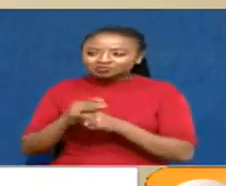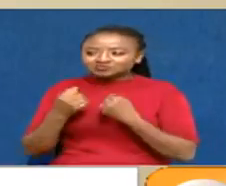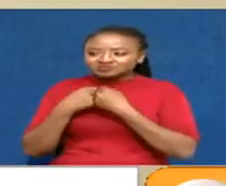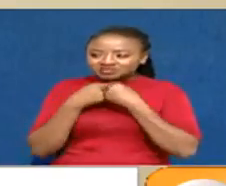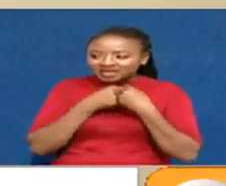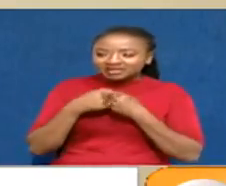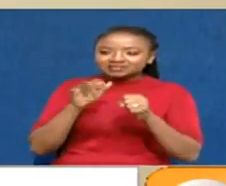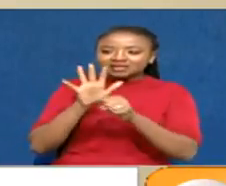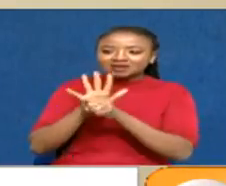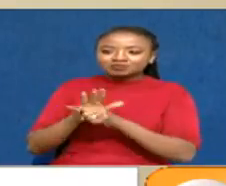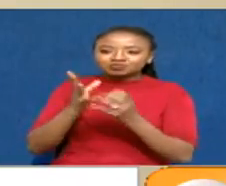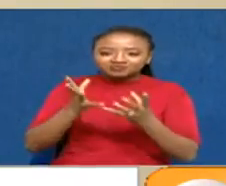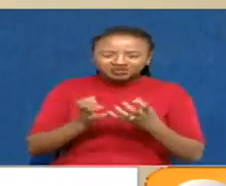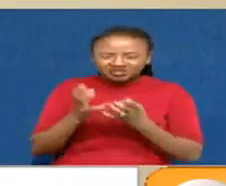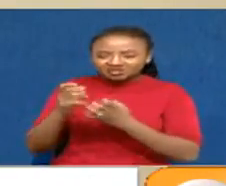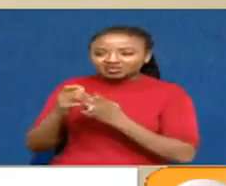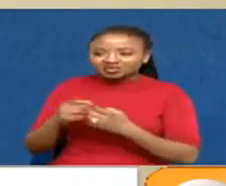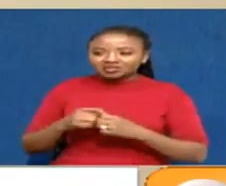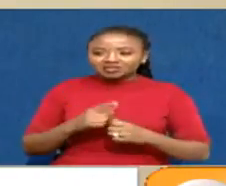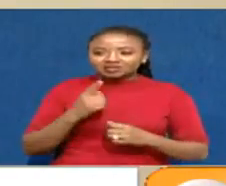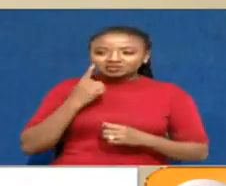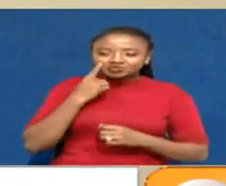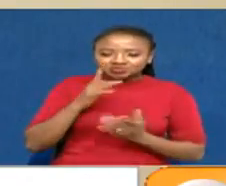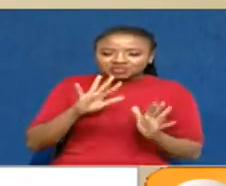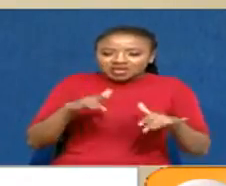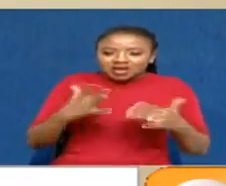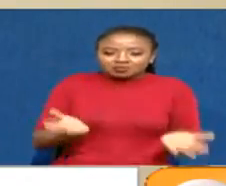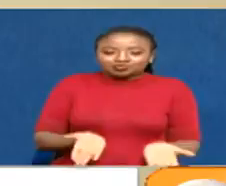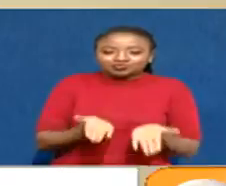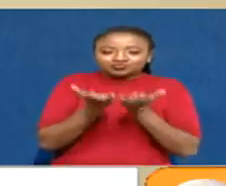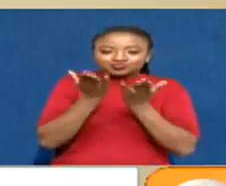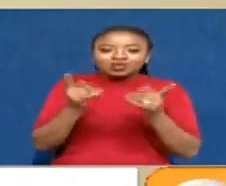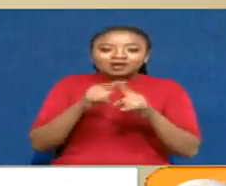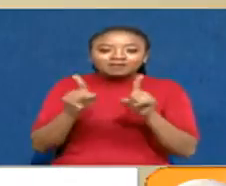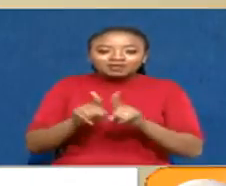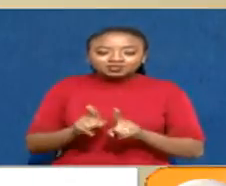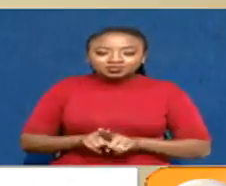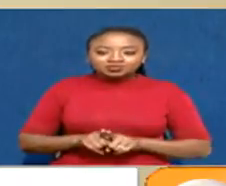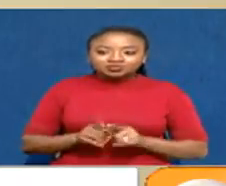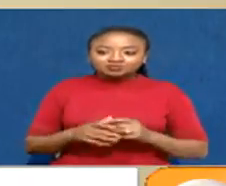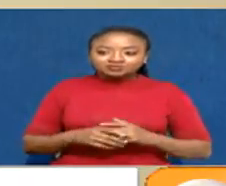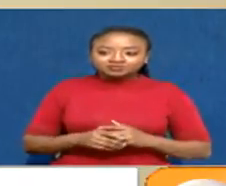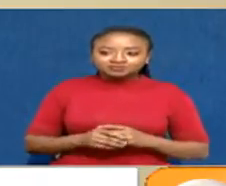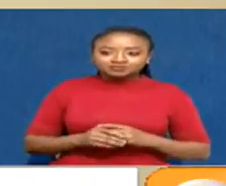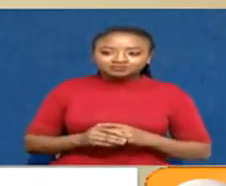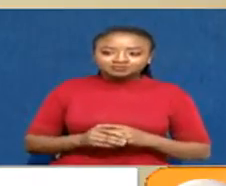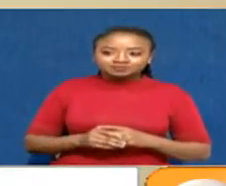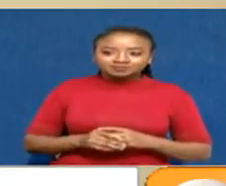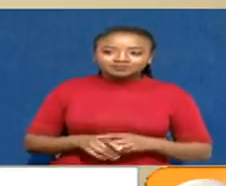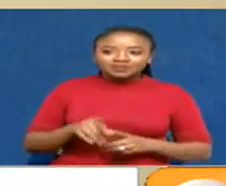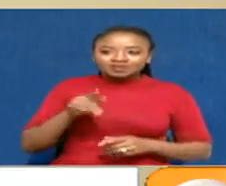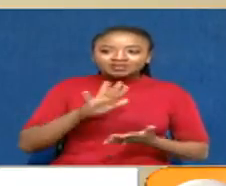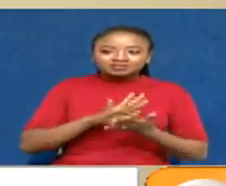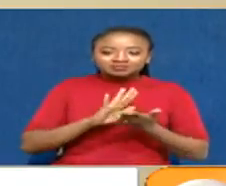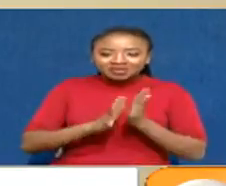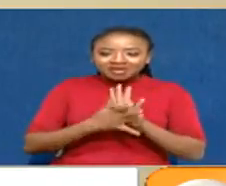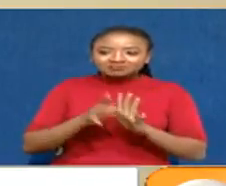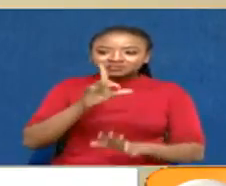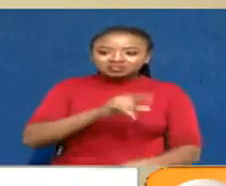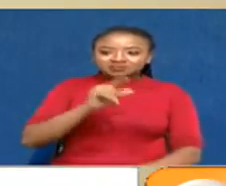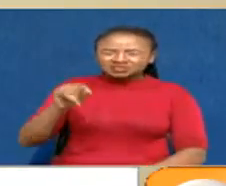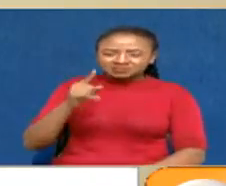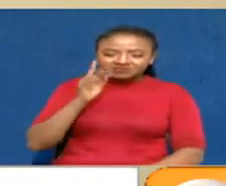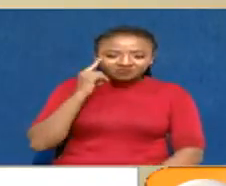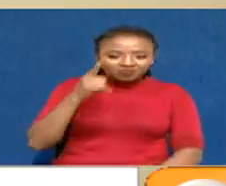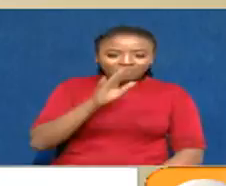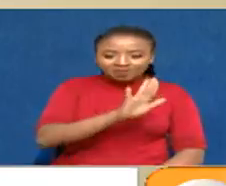lot of need for, you know, for more staff. So in many ways, it can actually sometimes even be cheaper for the central bank to delegate some